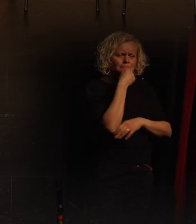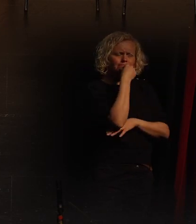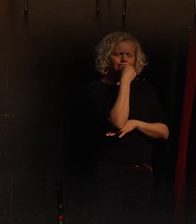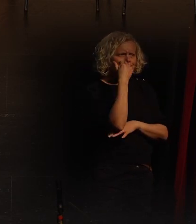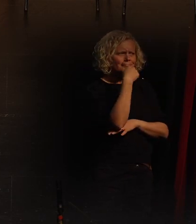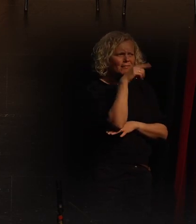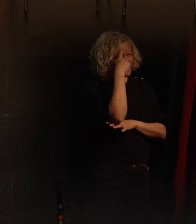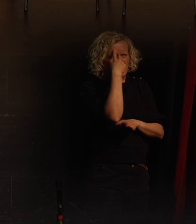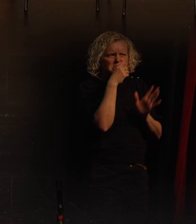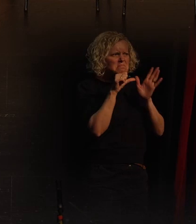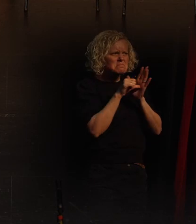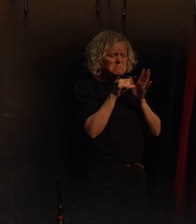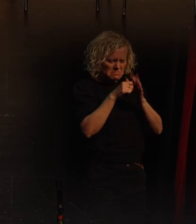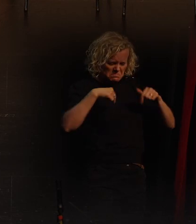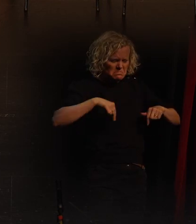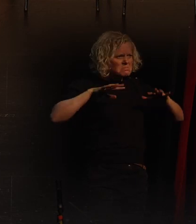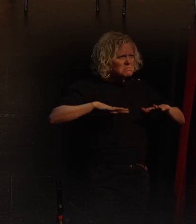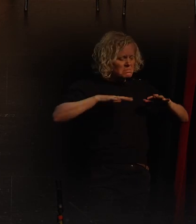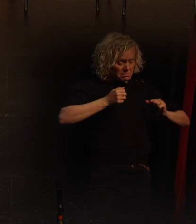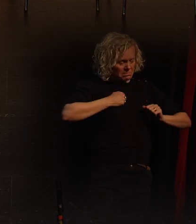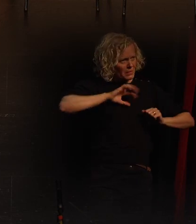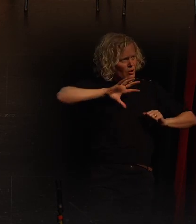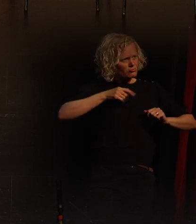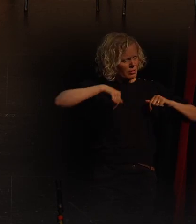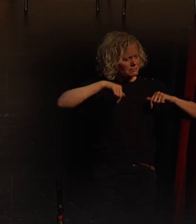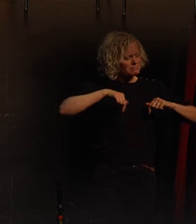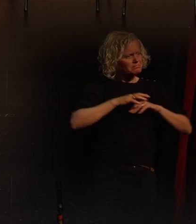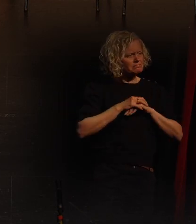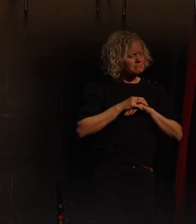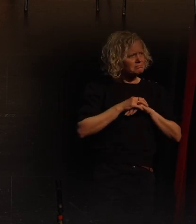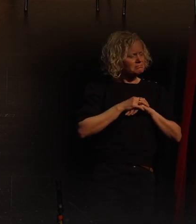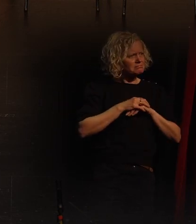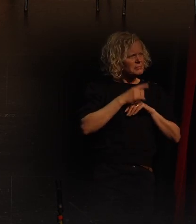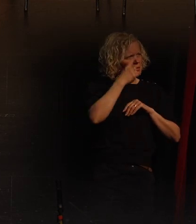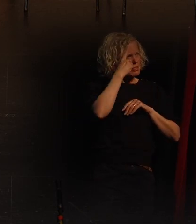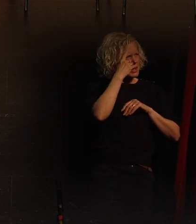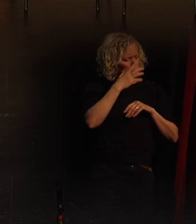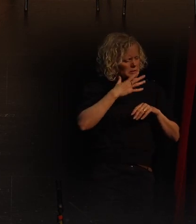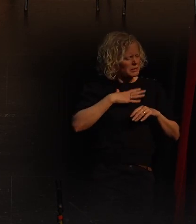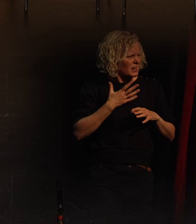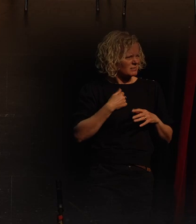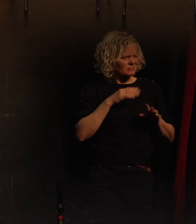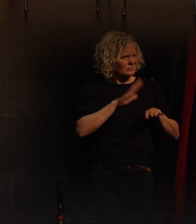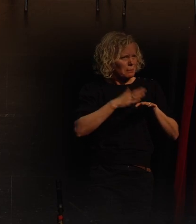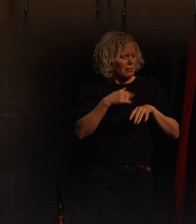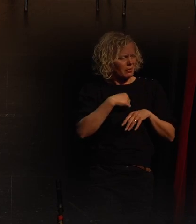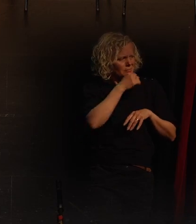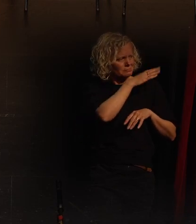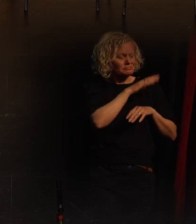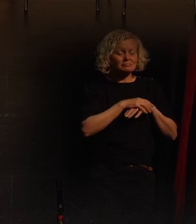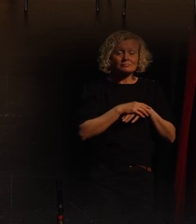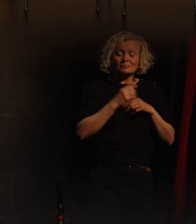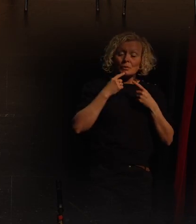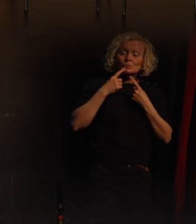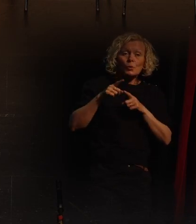this would be a problem here in his country. It wasn't something he needed to be bothered about. So he told